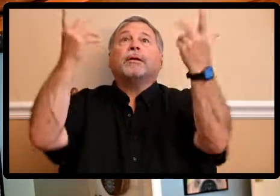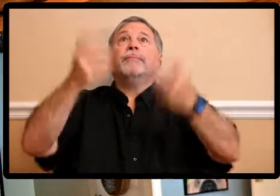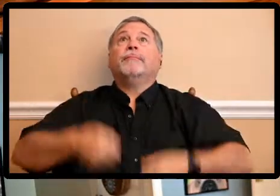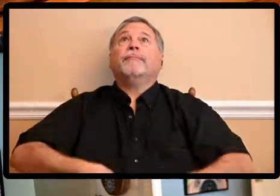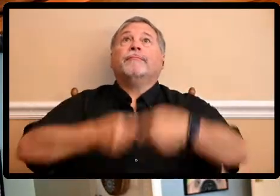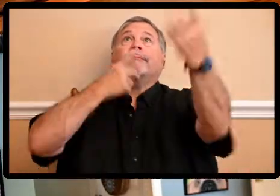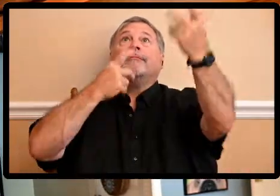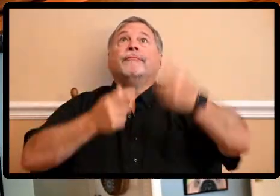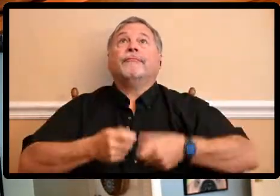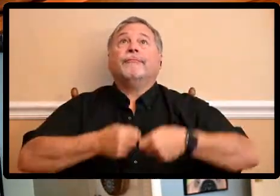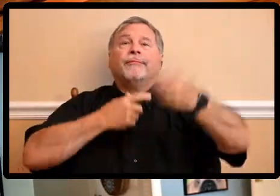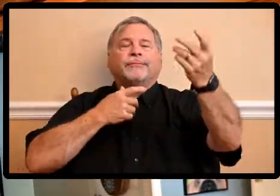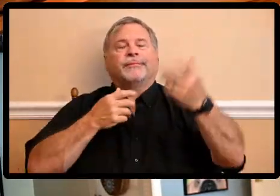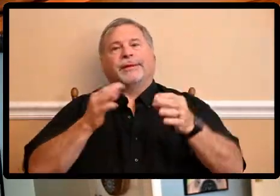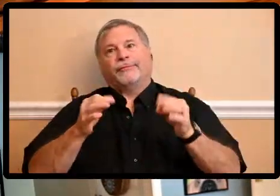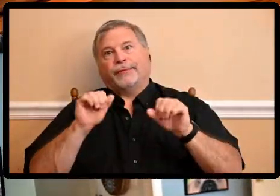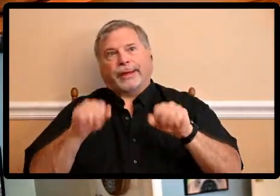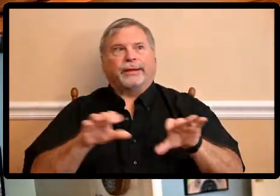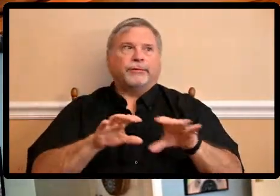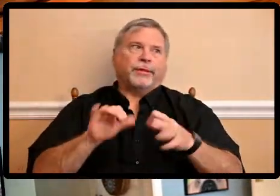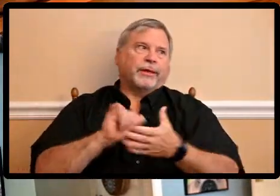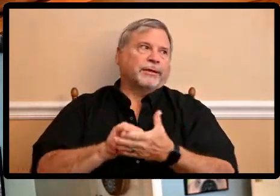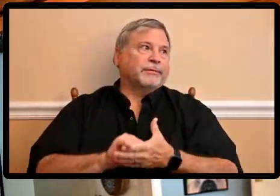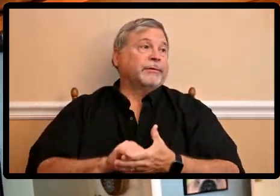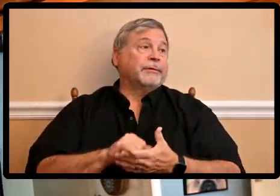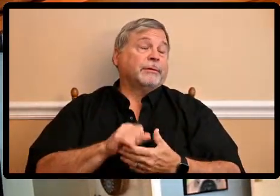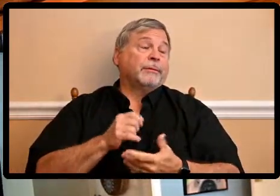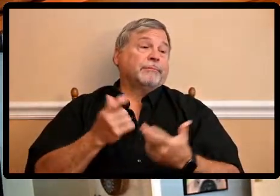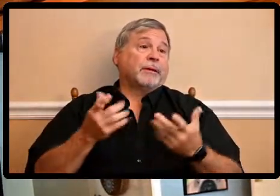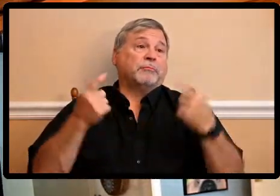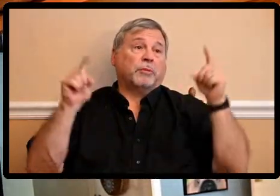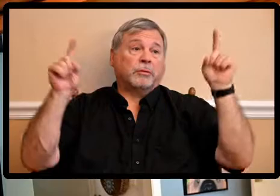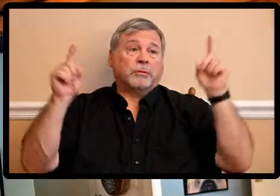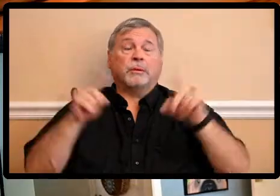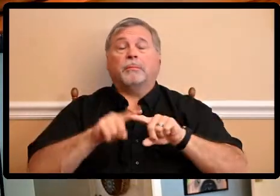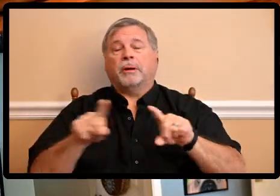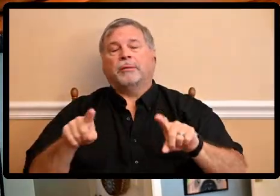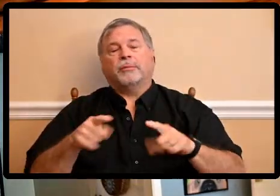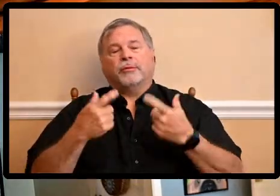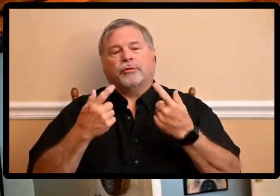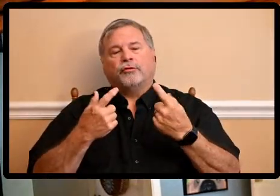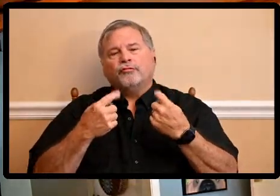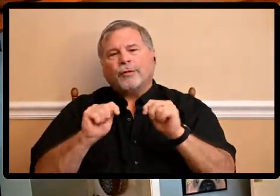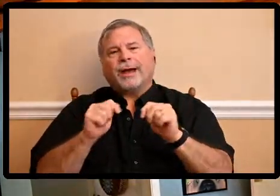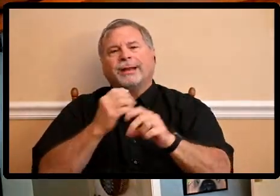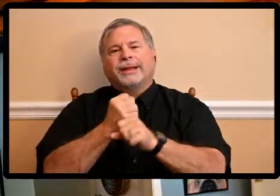air. I guess if you could do that, it would work. But we're trying to get this dough